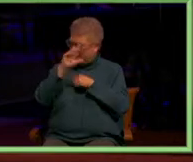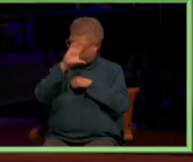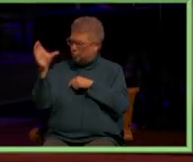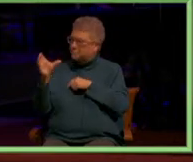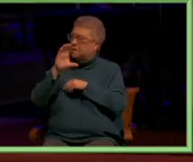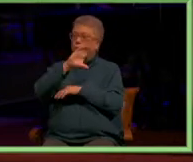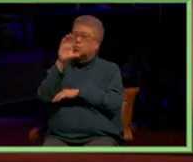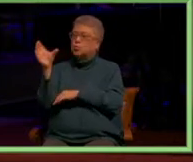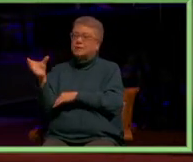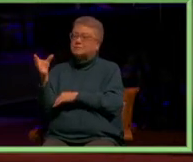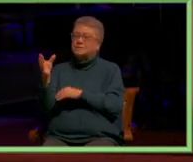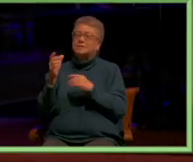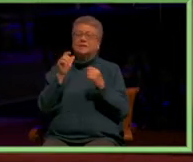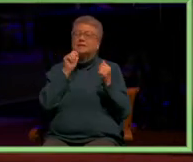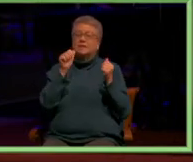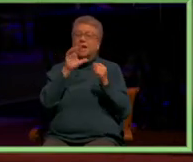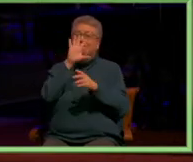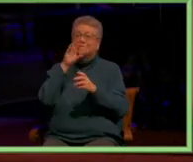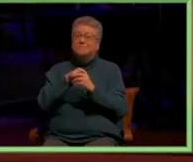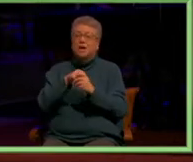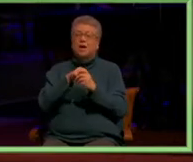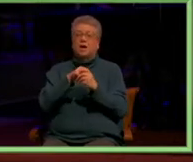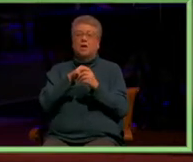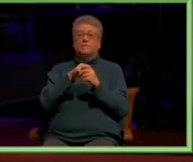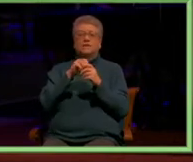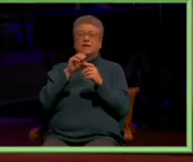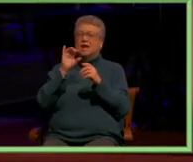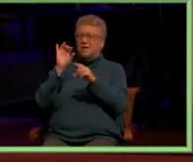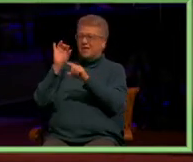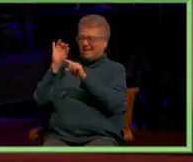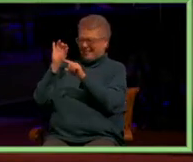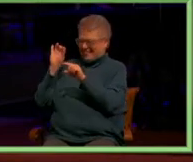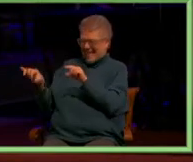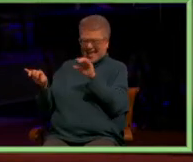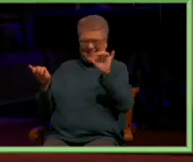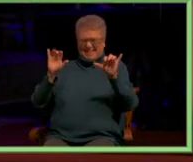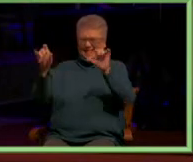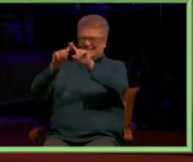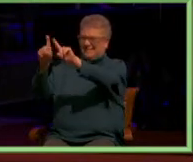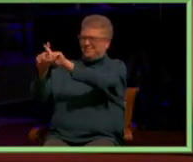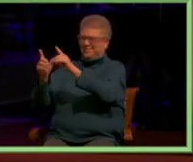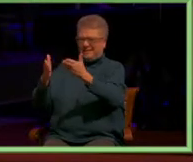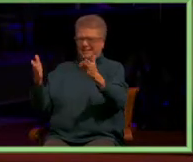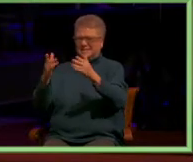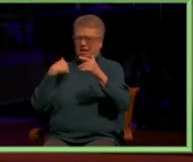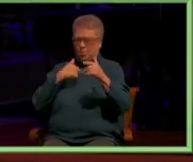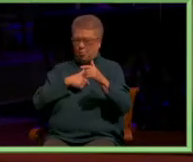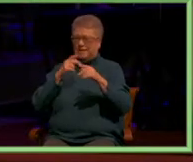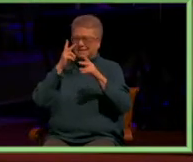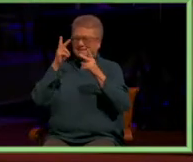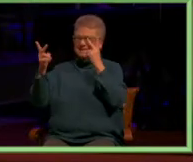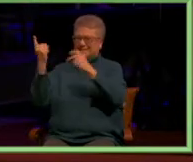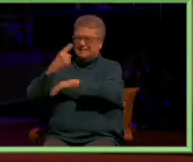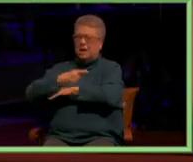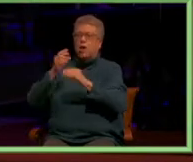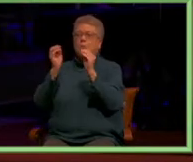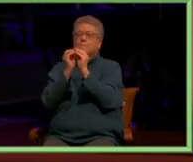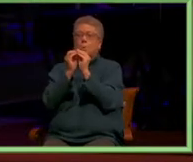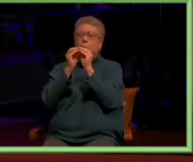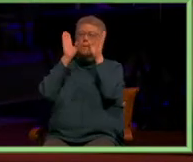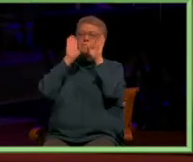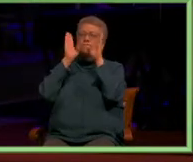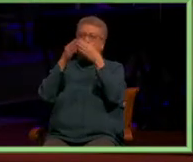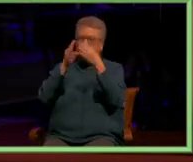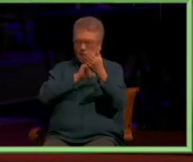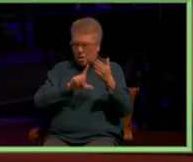Christmas is less about Yuletide from a biblical perspective and more about a war. You see,